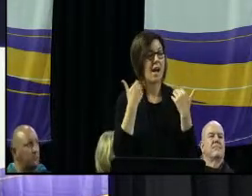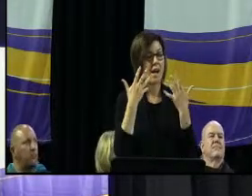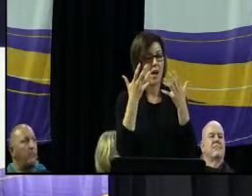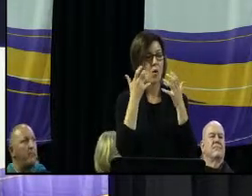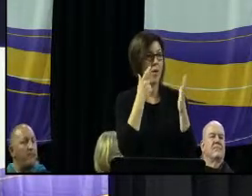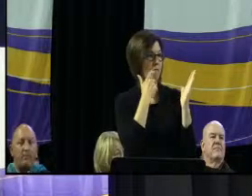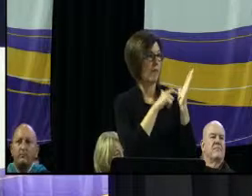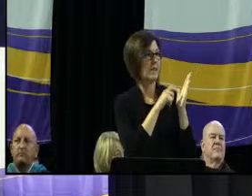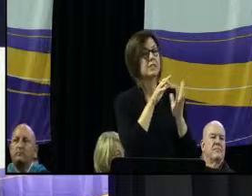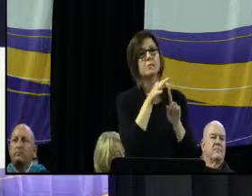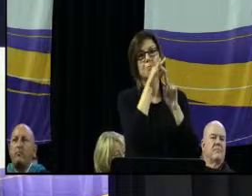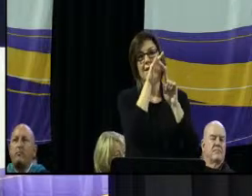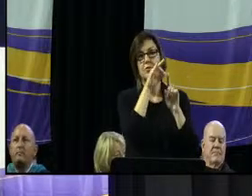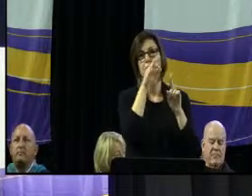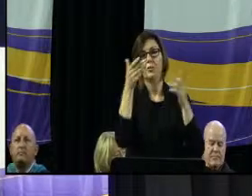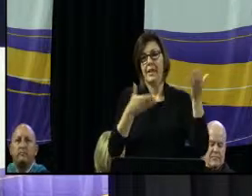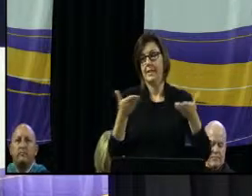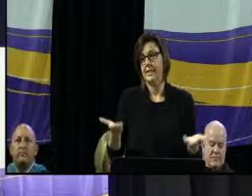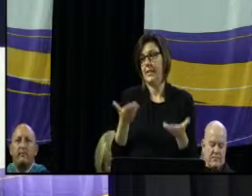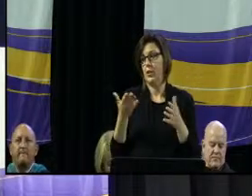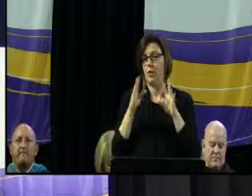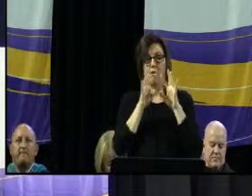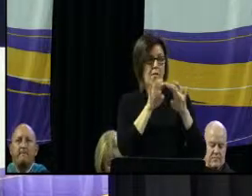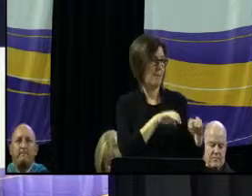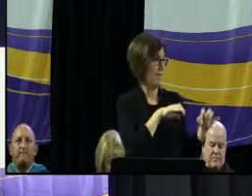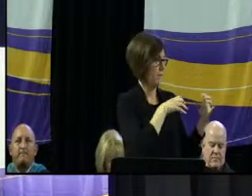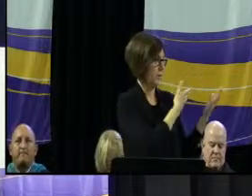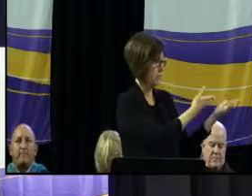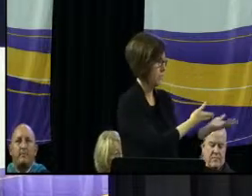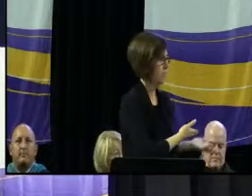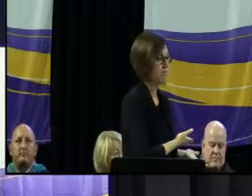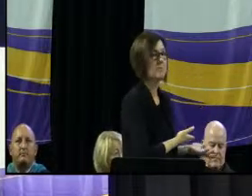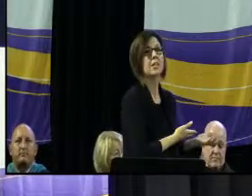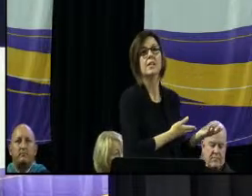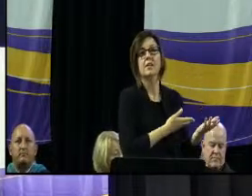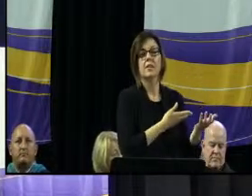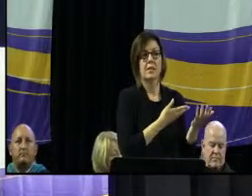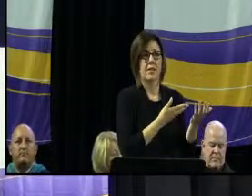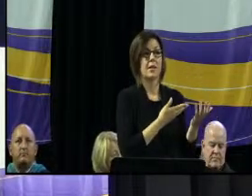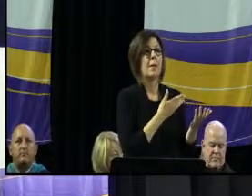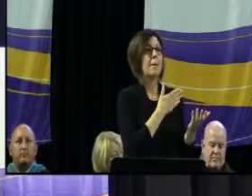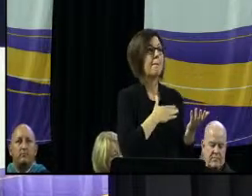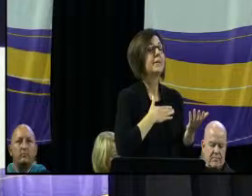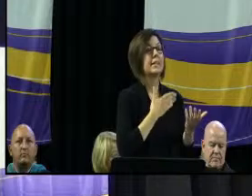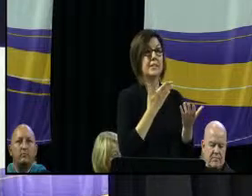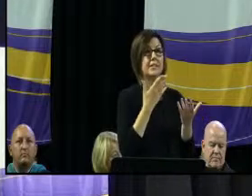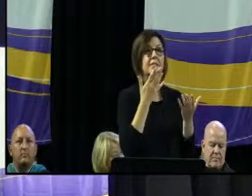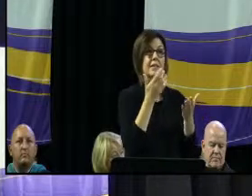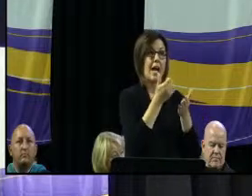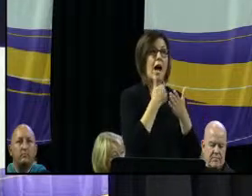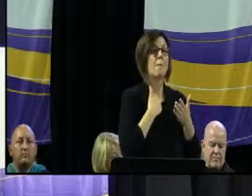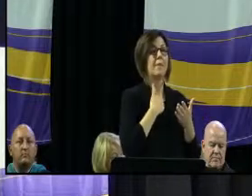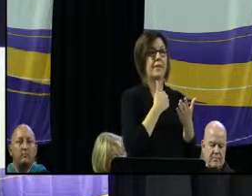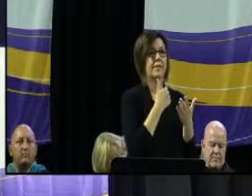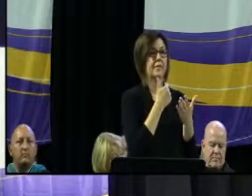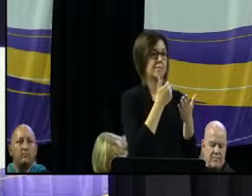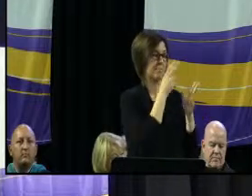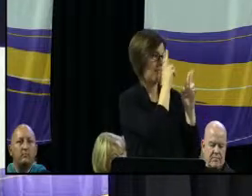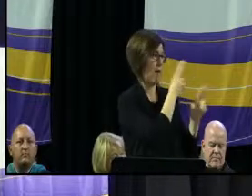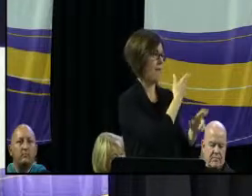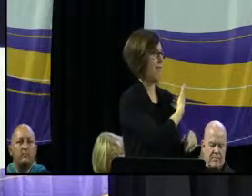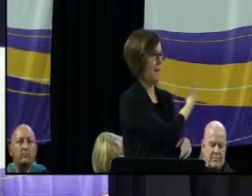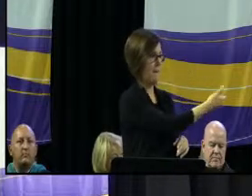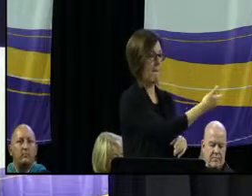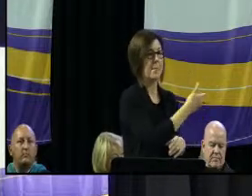special guests on the platform by acknowledging all of our school board members who are present. Please join me in saluting the following Florence One school